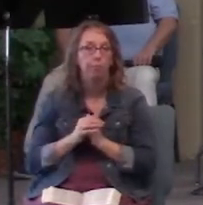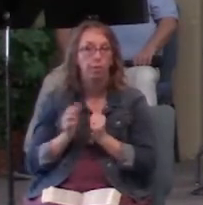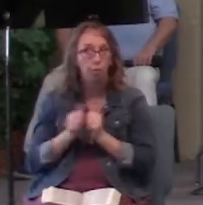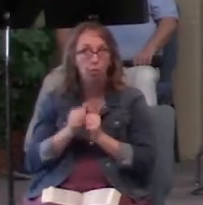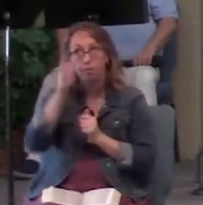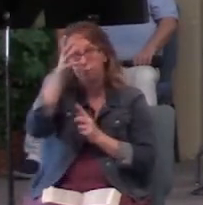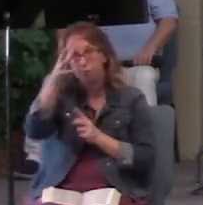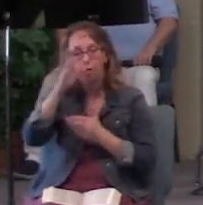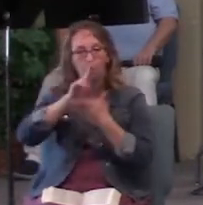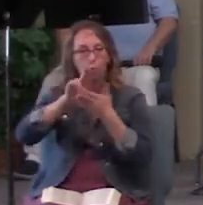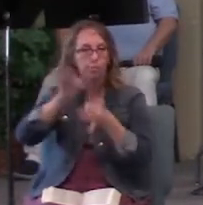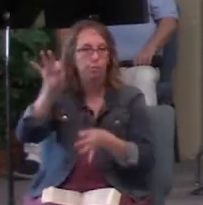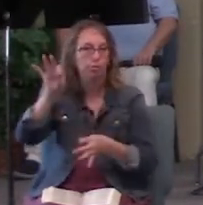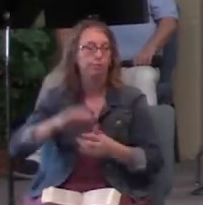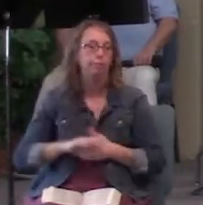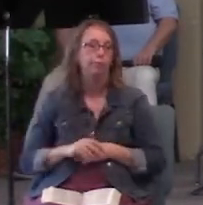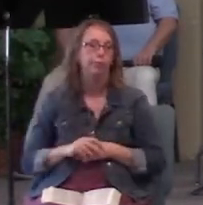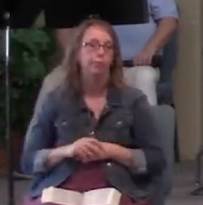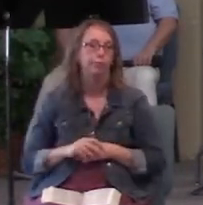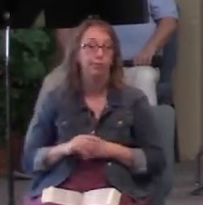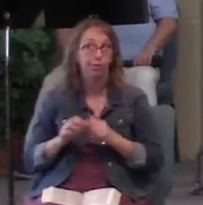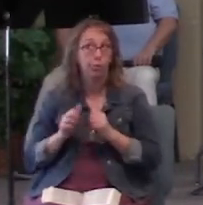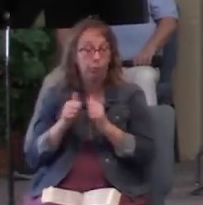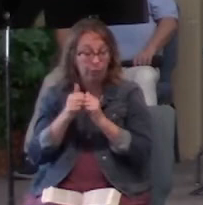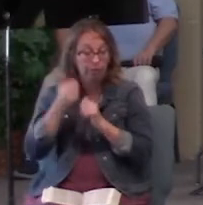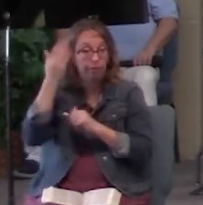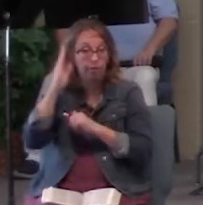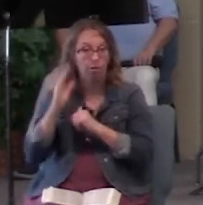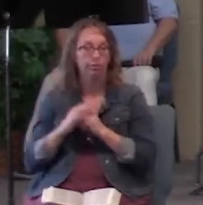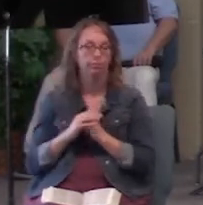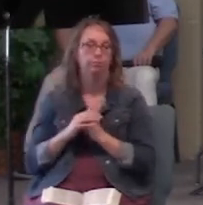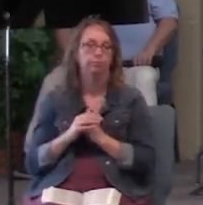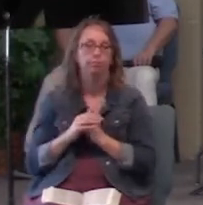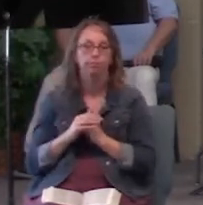Father and with the Holy Spirit, with God.